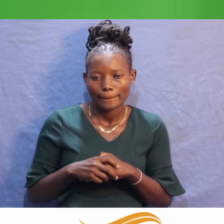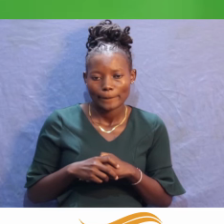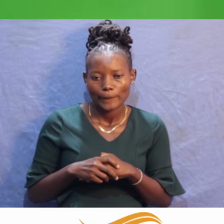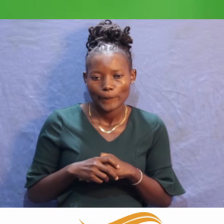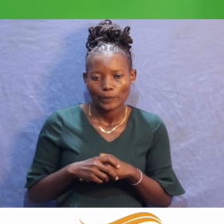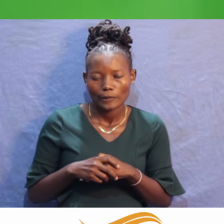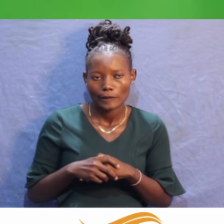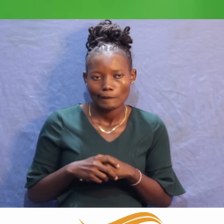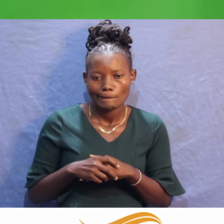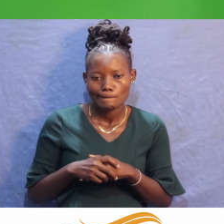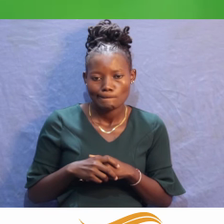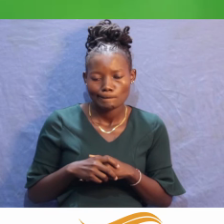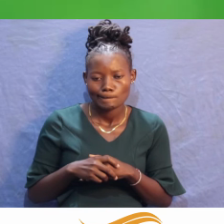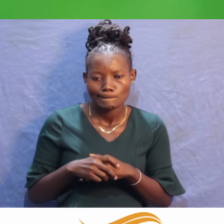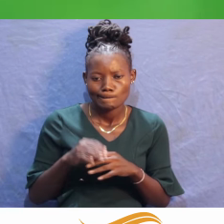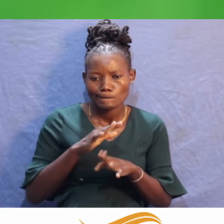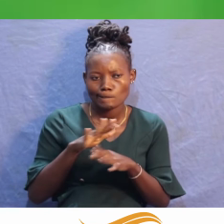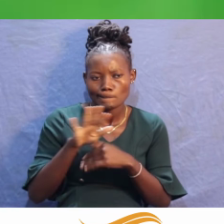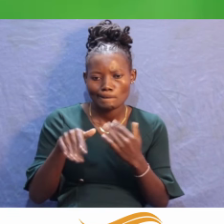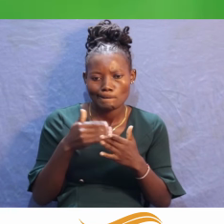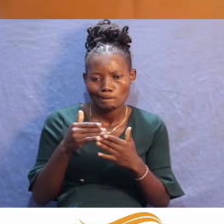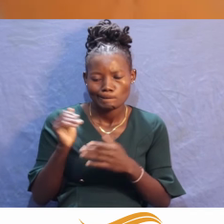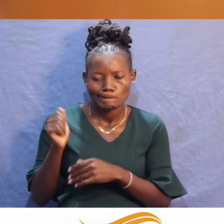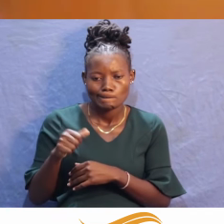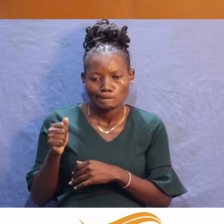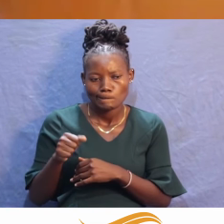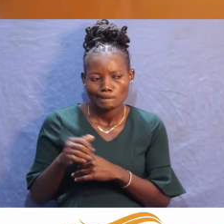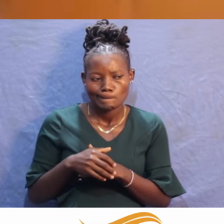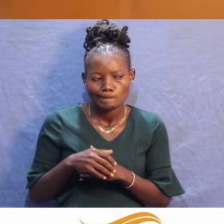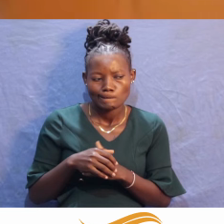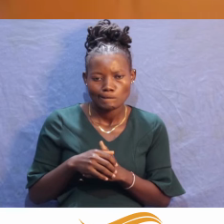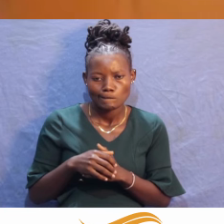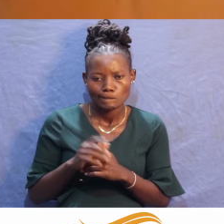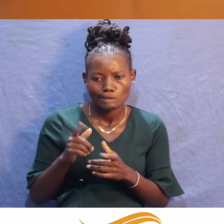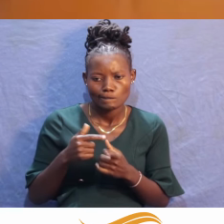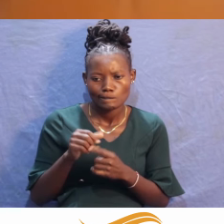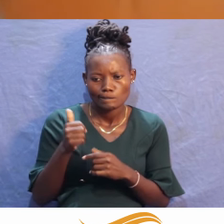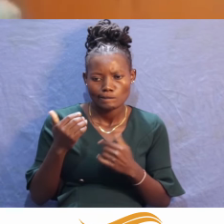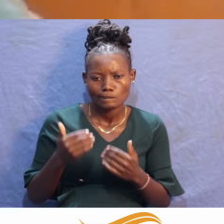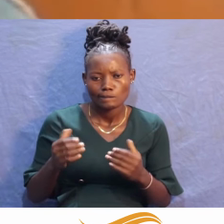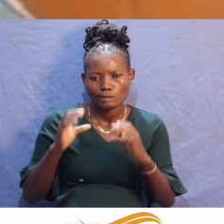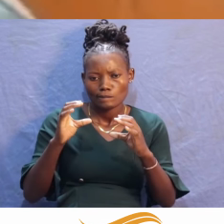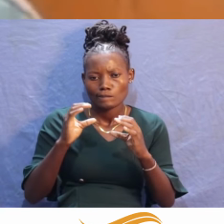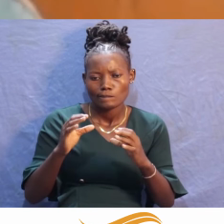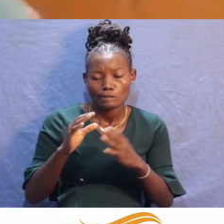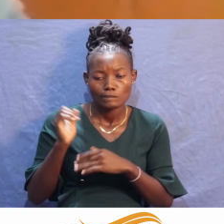Not quite. Not Okay. everybody. Yeah. Yeah. And that's something a coach could aim